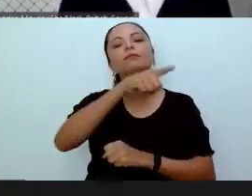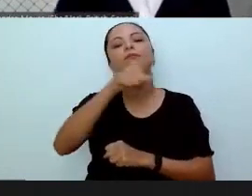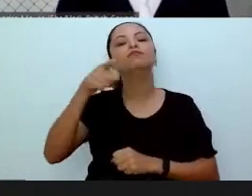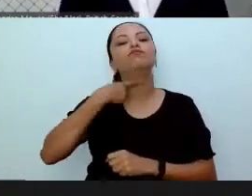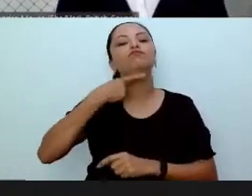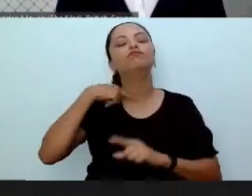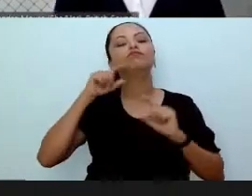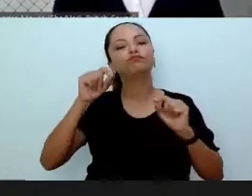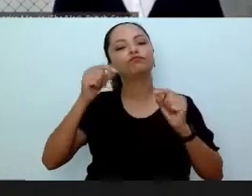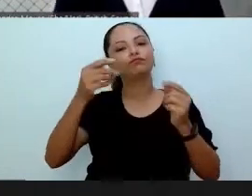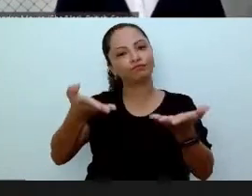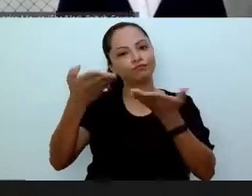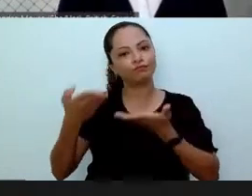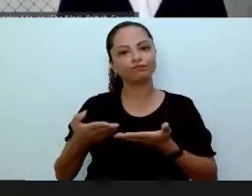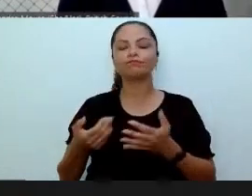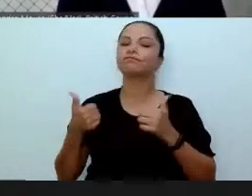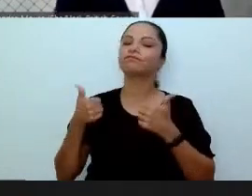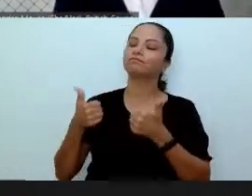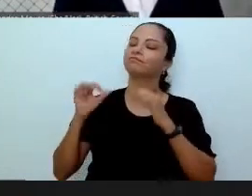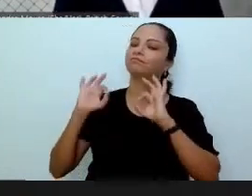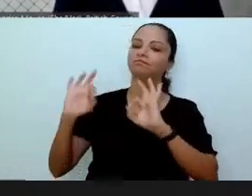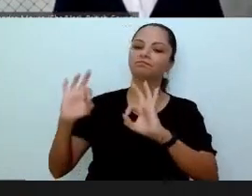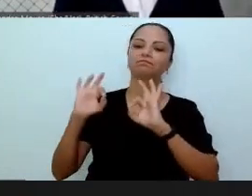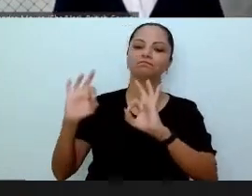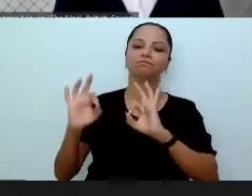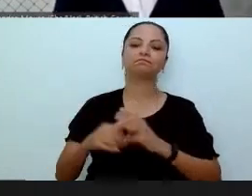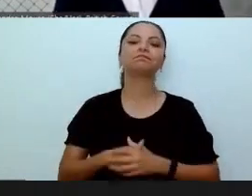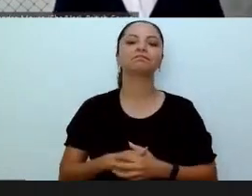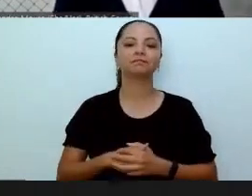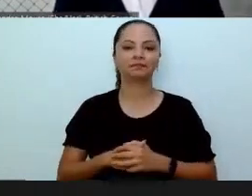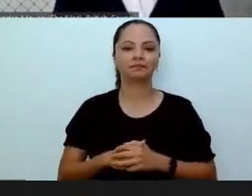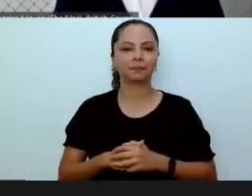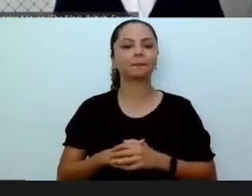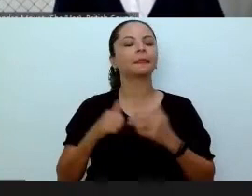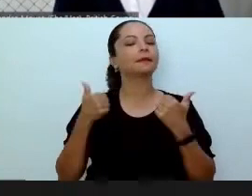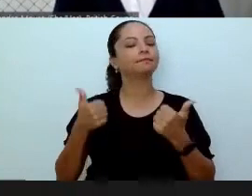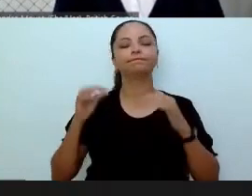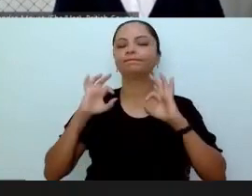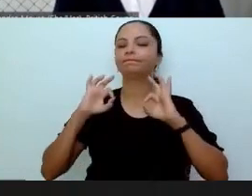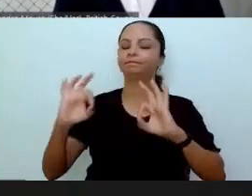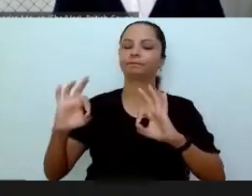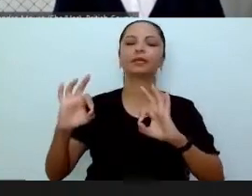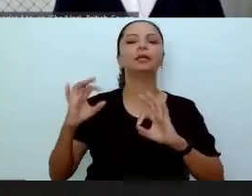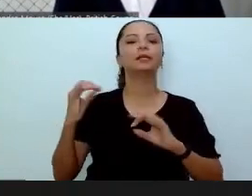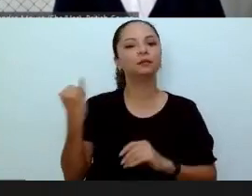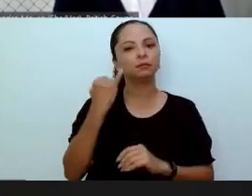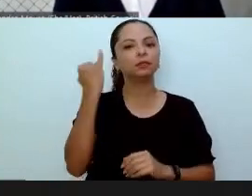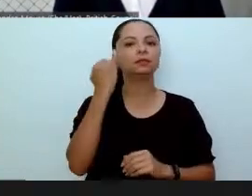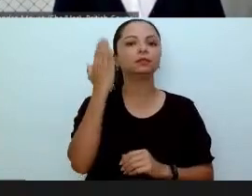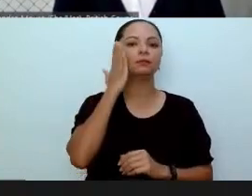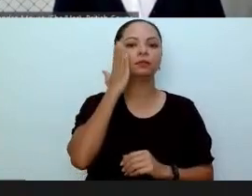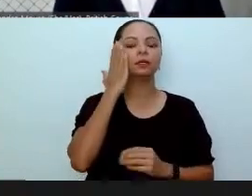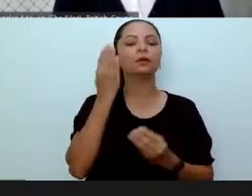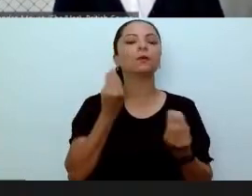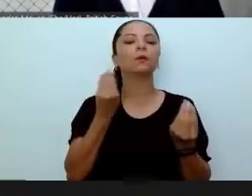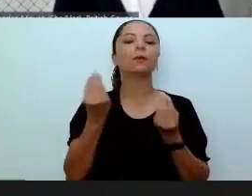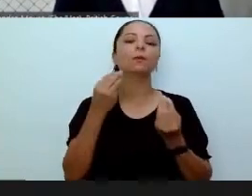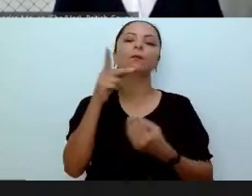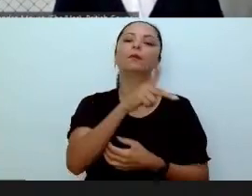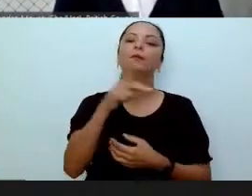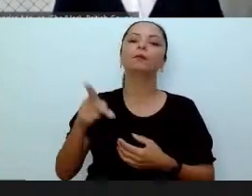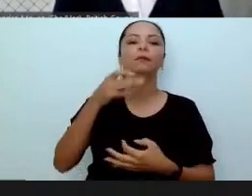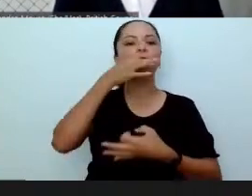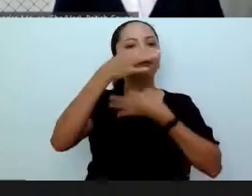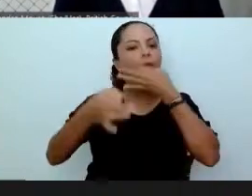Wonderful. And it's very interesting to know what teachers prefer. I think in